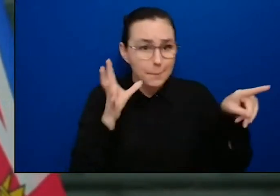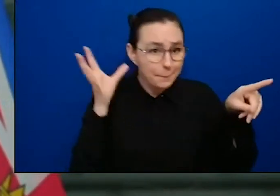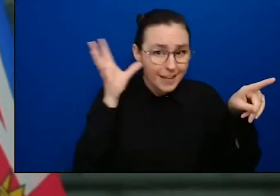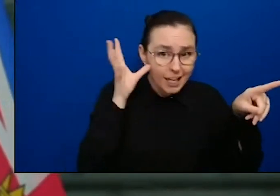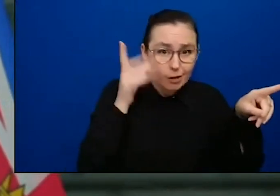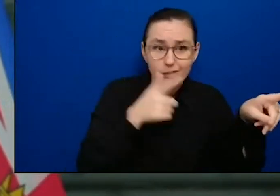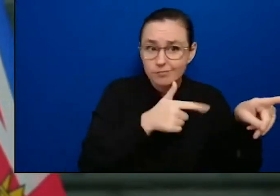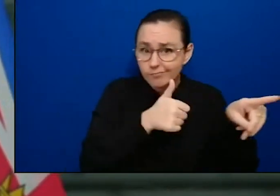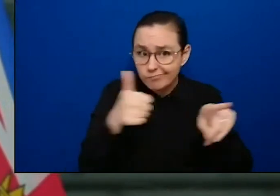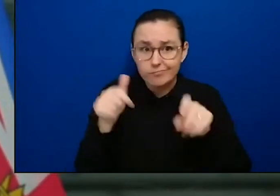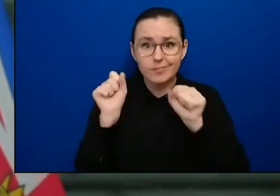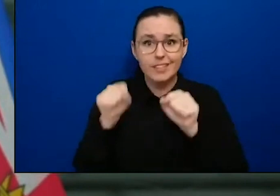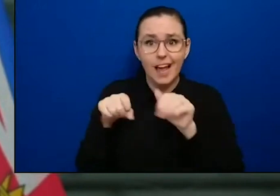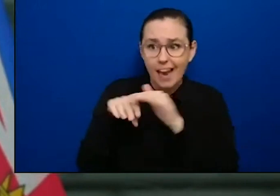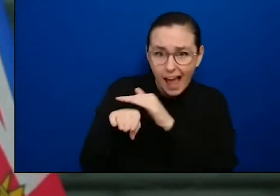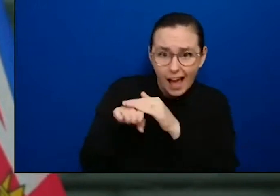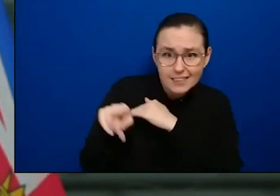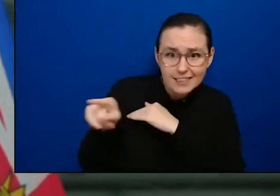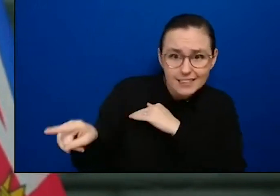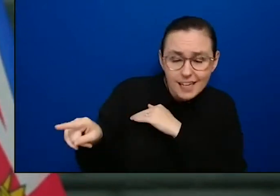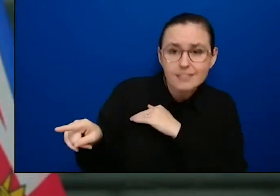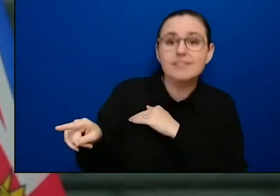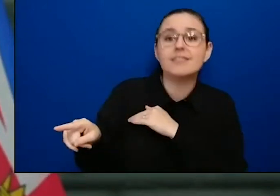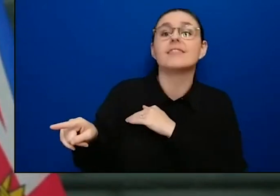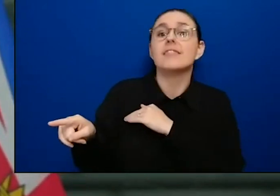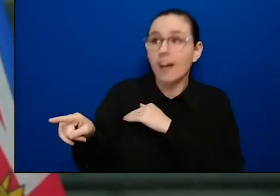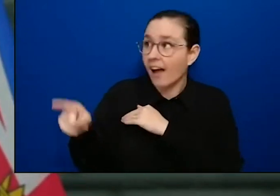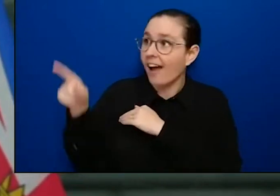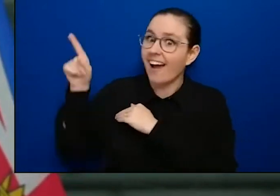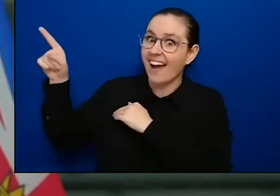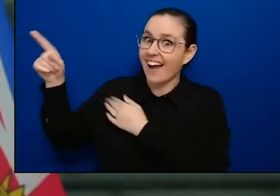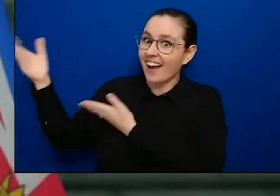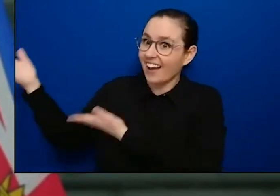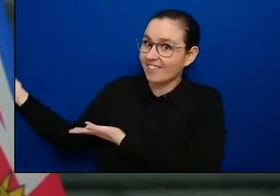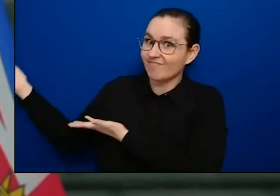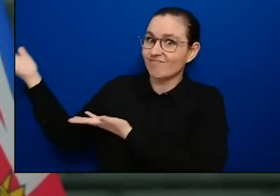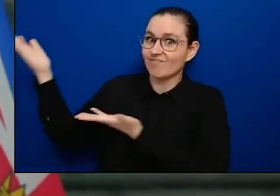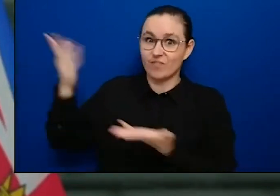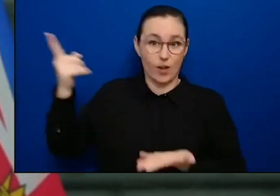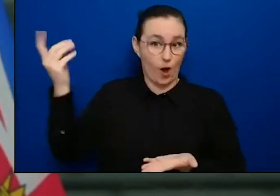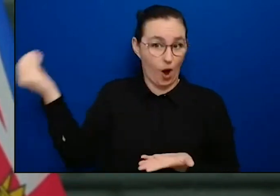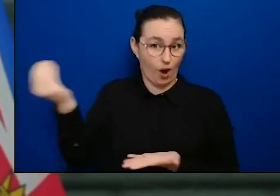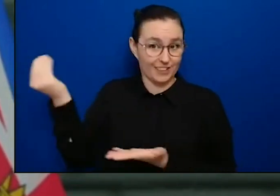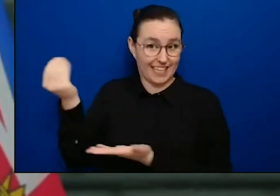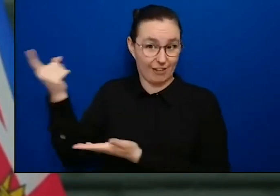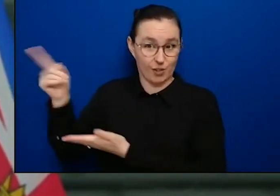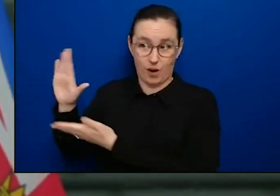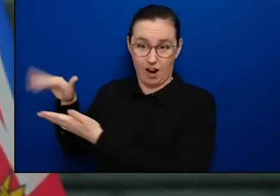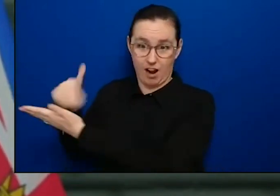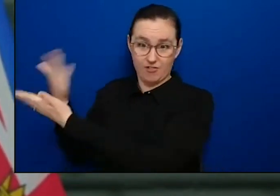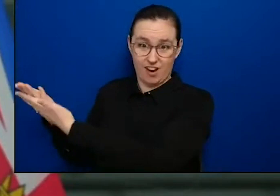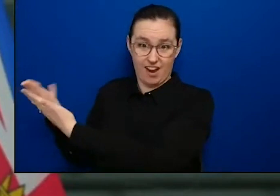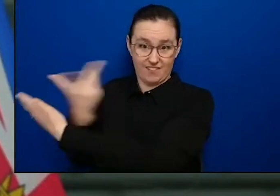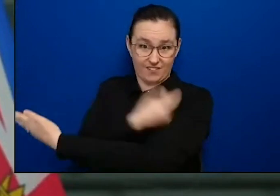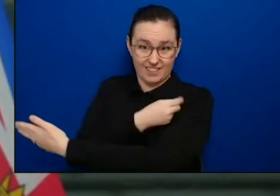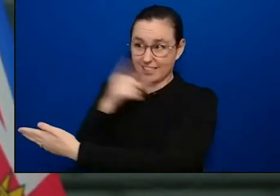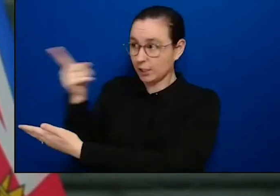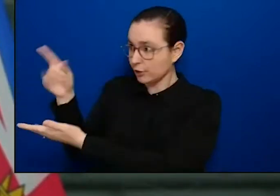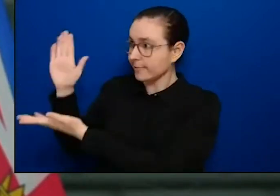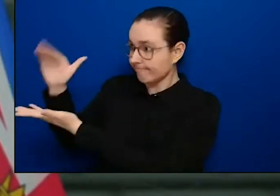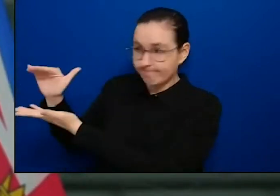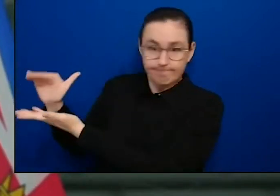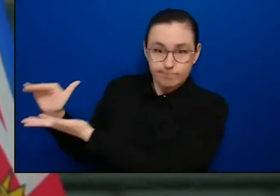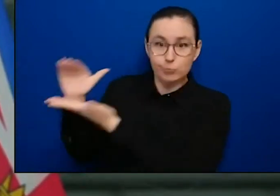some days for the shipments to come from Ontario to us, and then for us to be able to distribute them. And I just want to